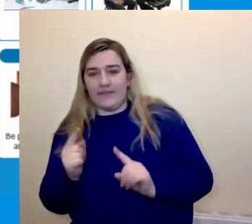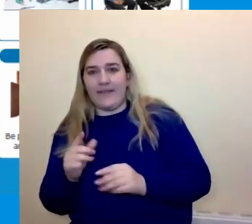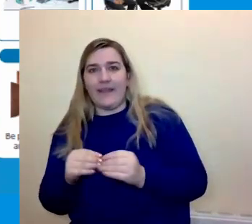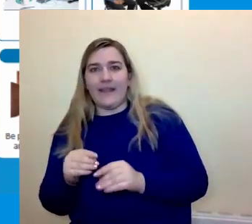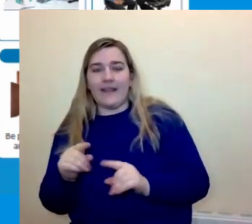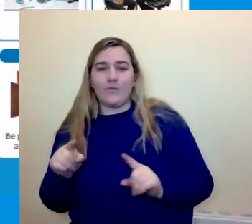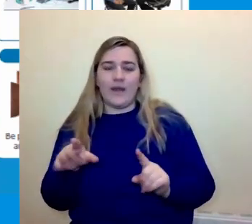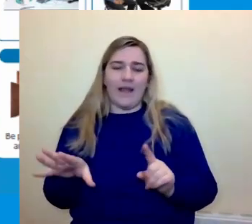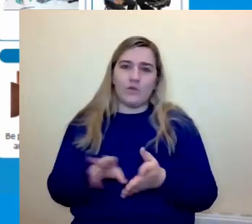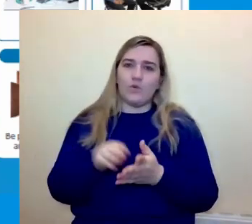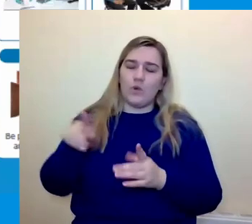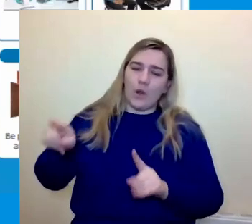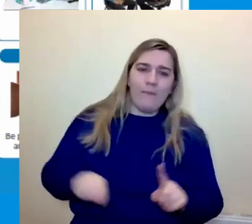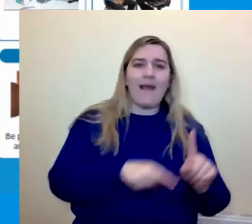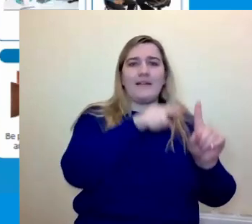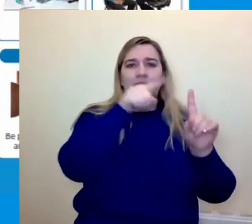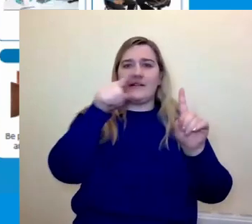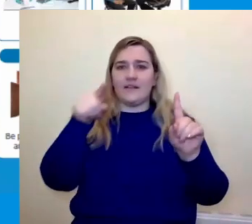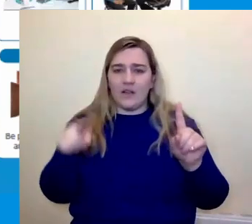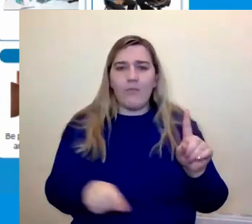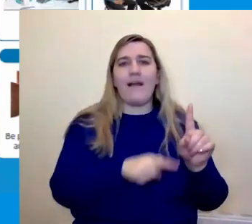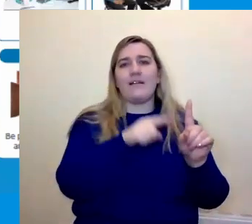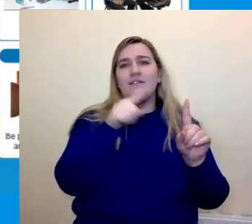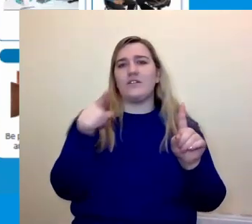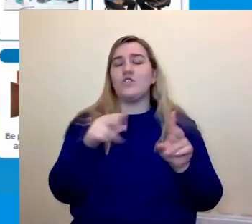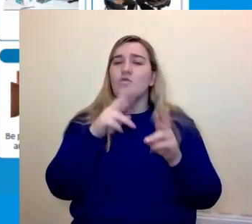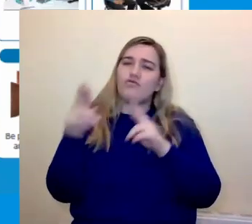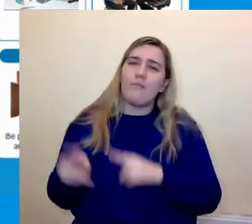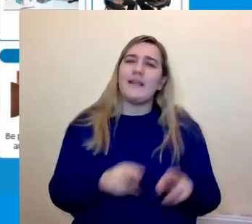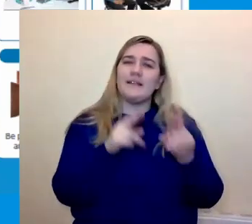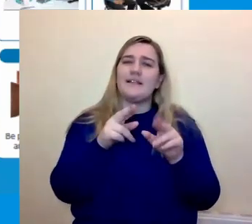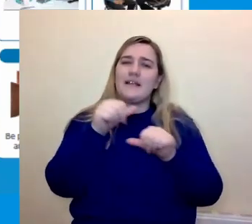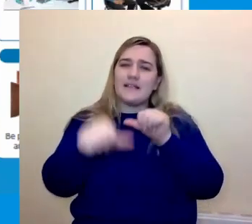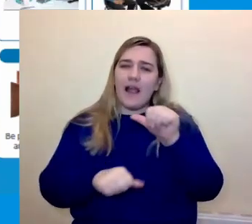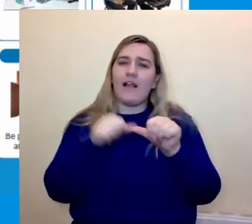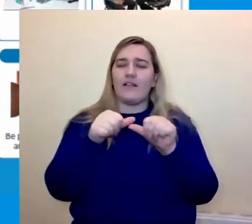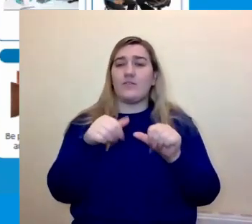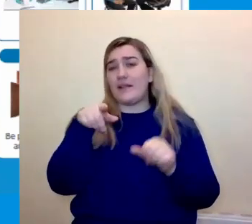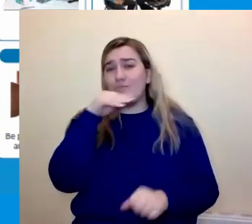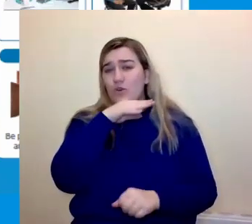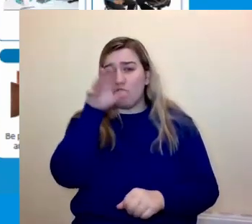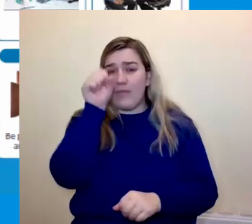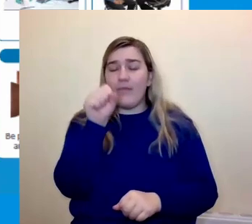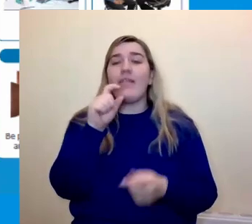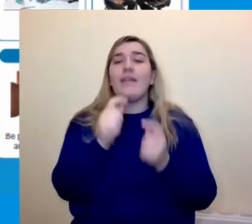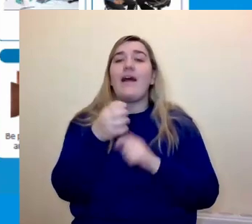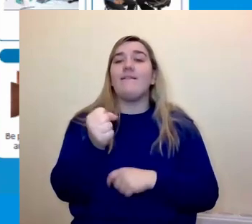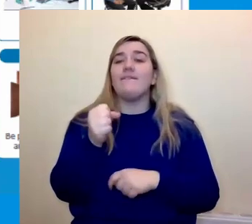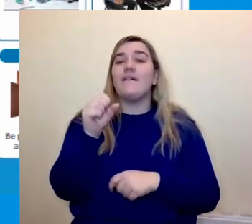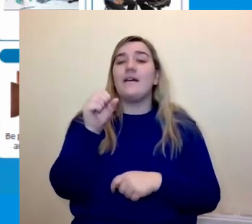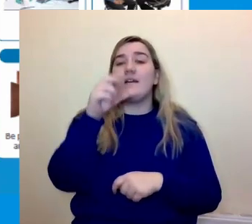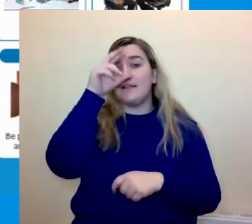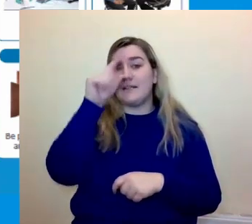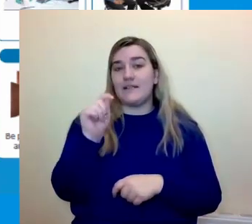a continuous process. And then also before each individual during the training, we had the template, which you see on the right